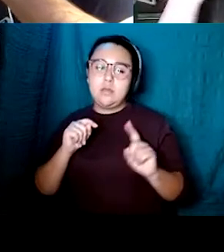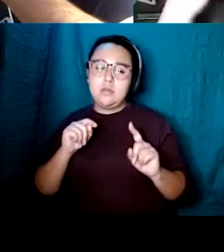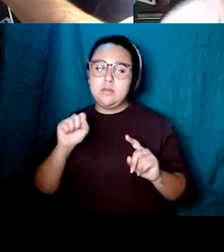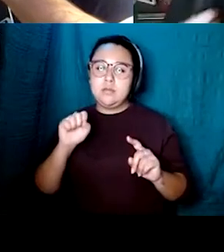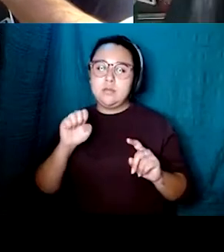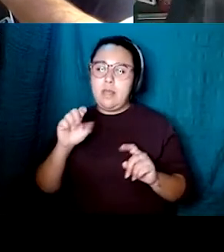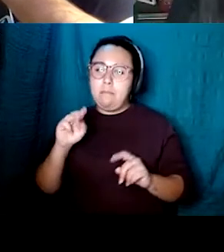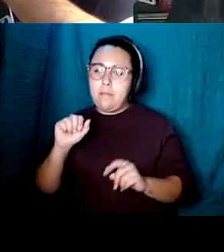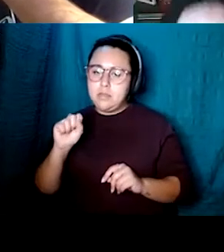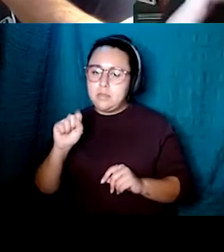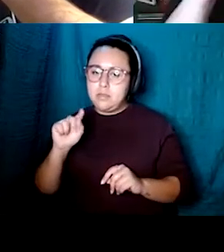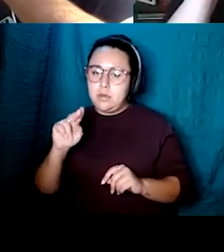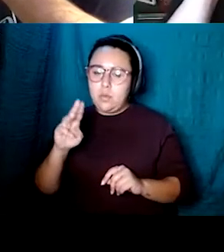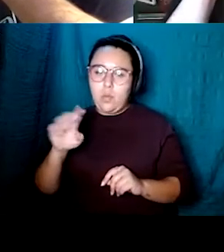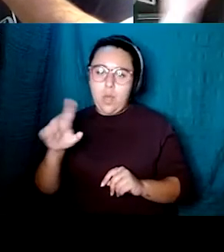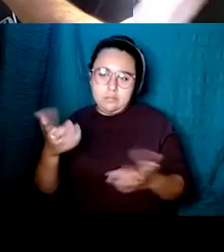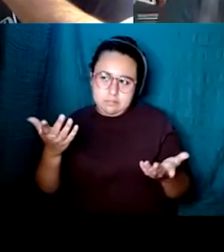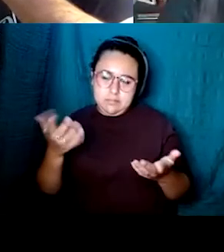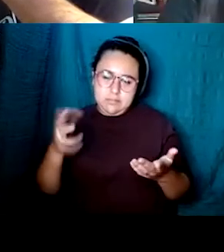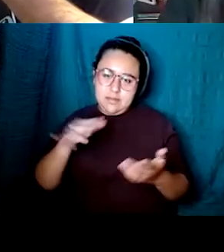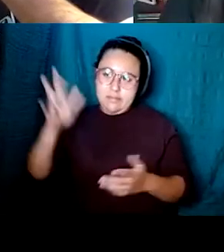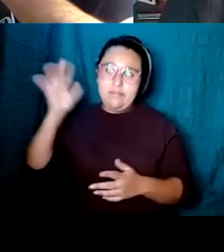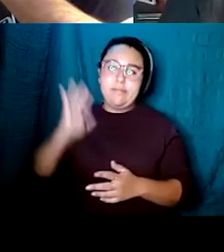Stonewall, you know.